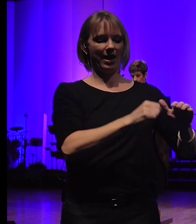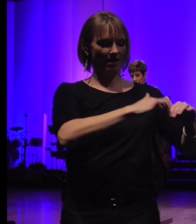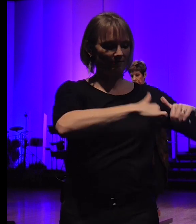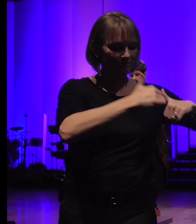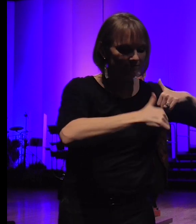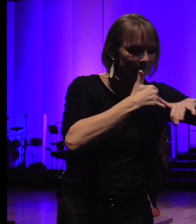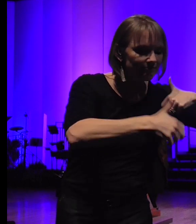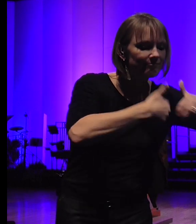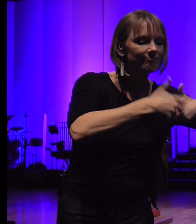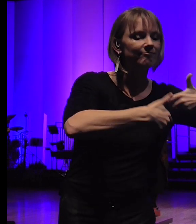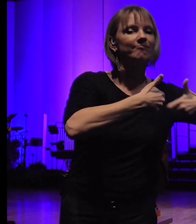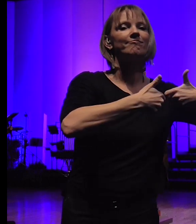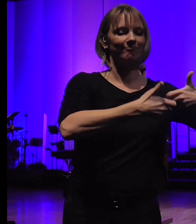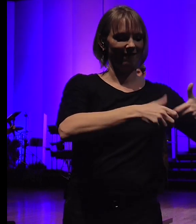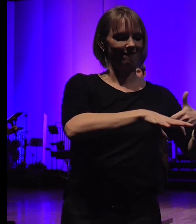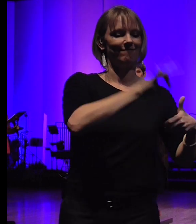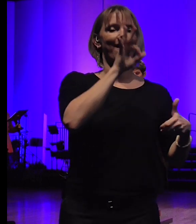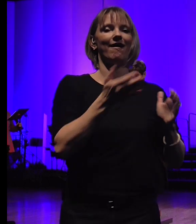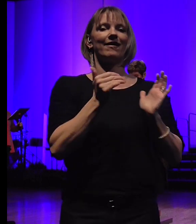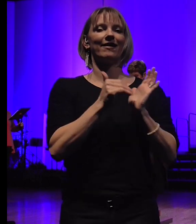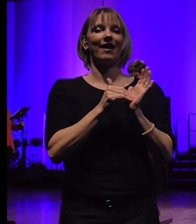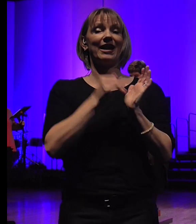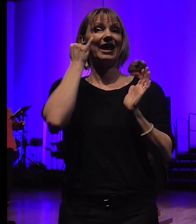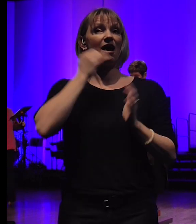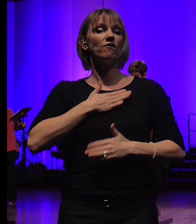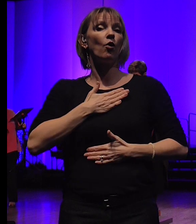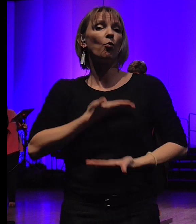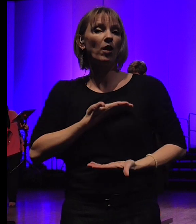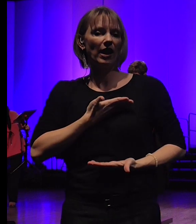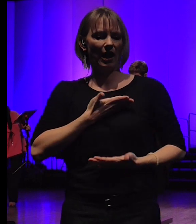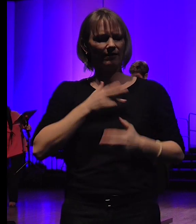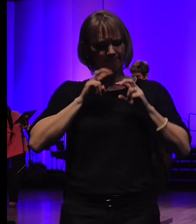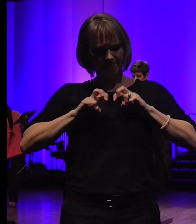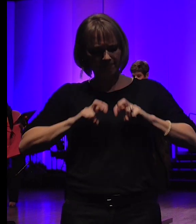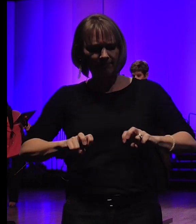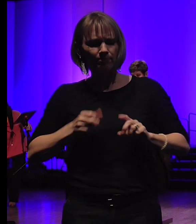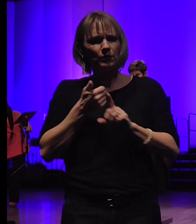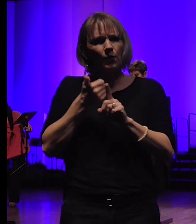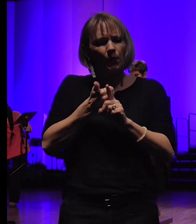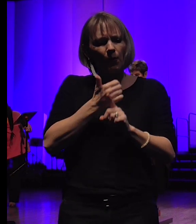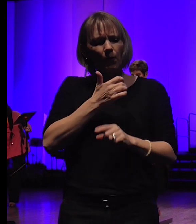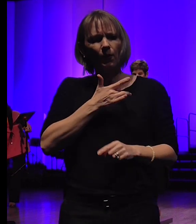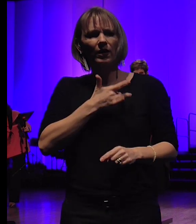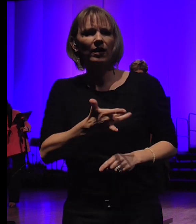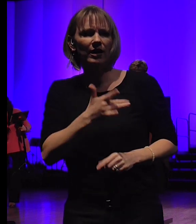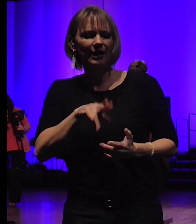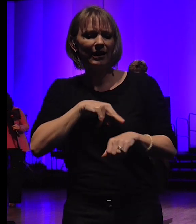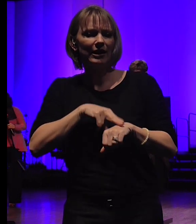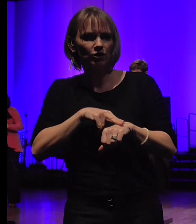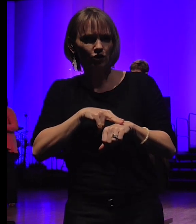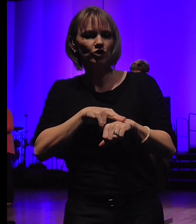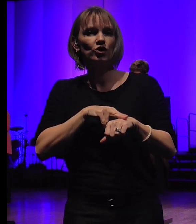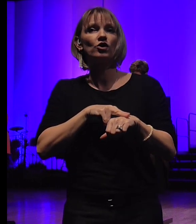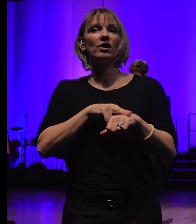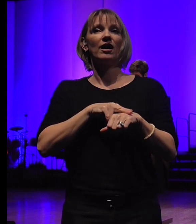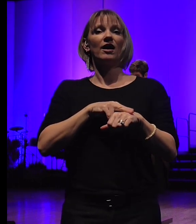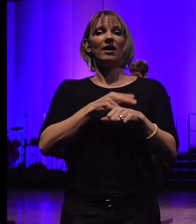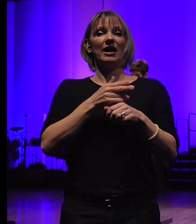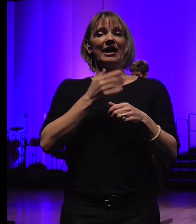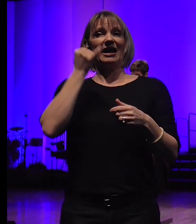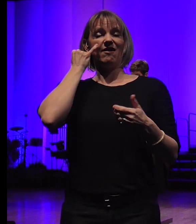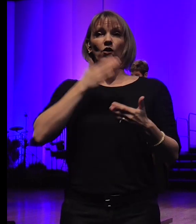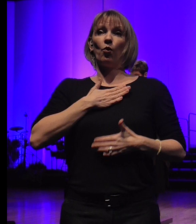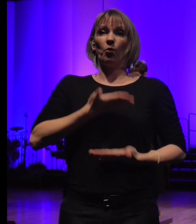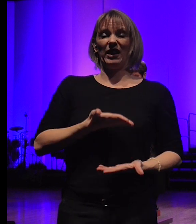you are willing to look deep into your own nature, if you are willing to peel away the layers of not